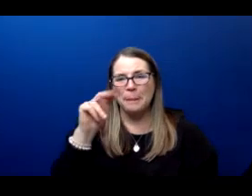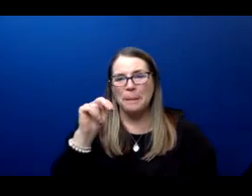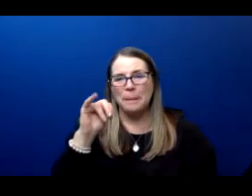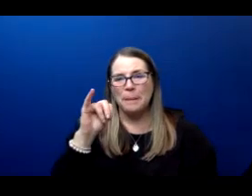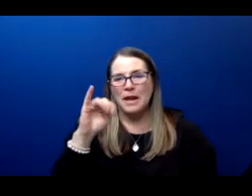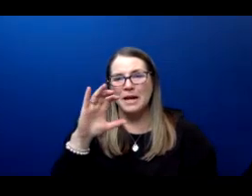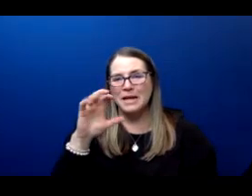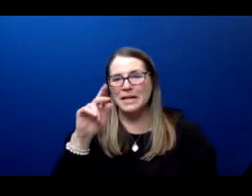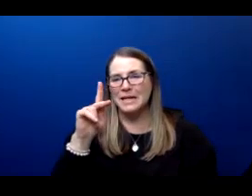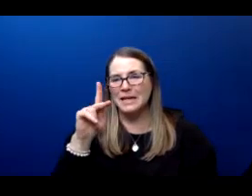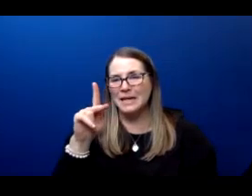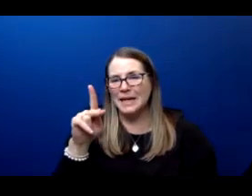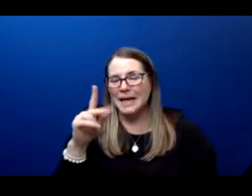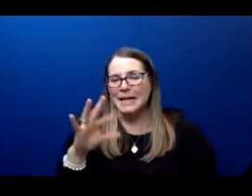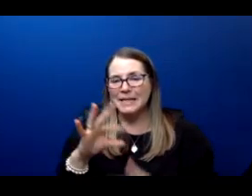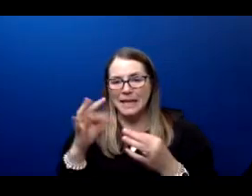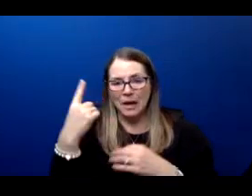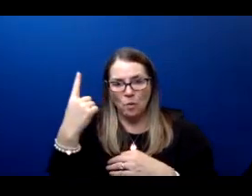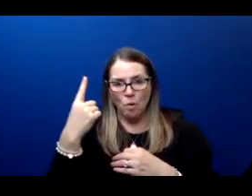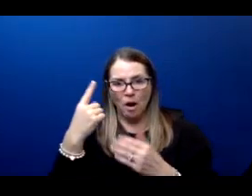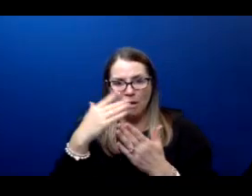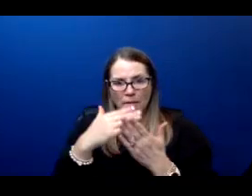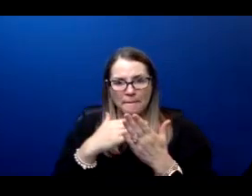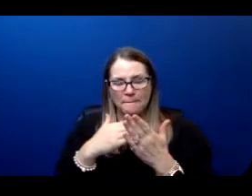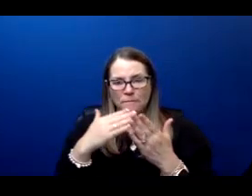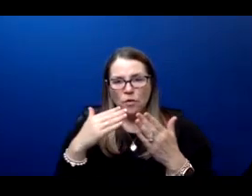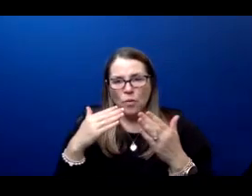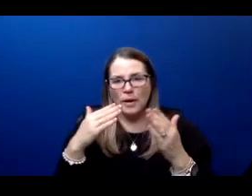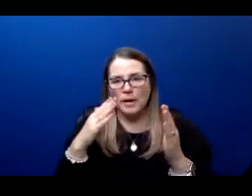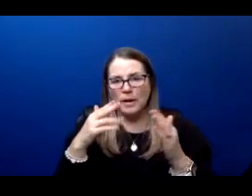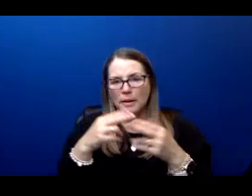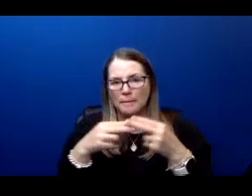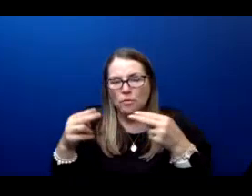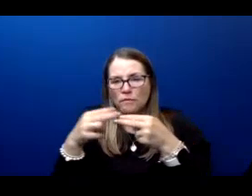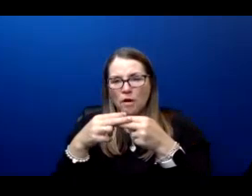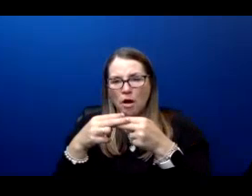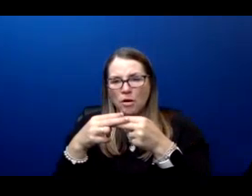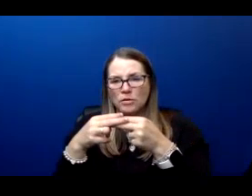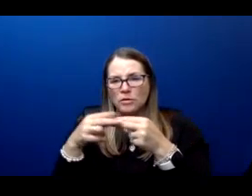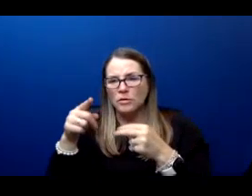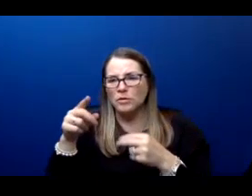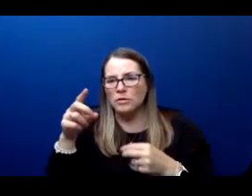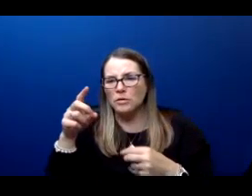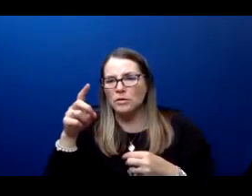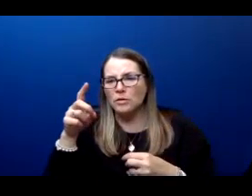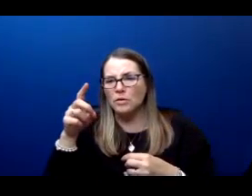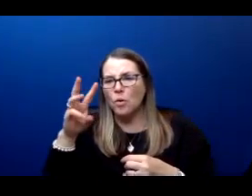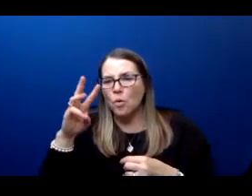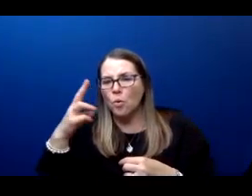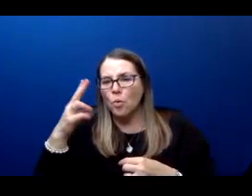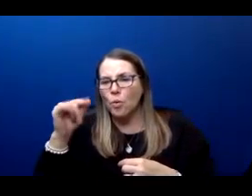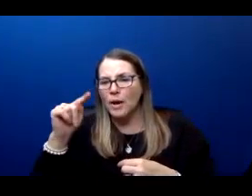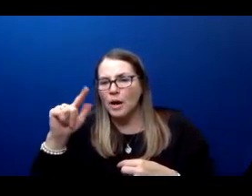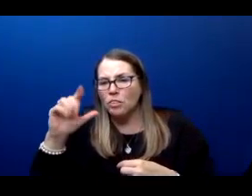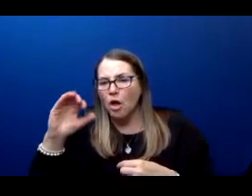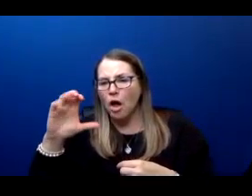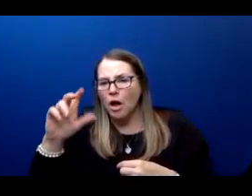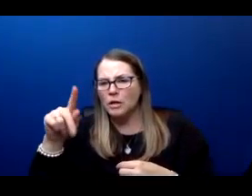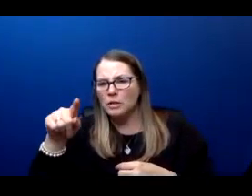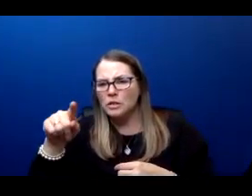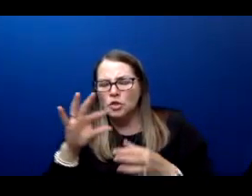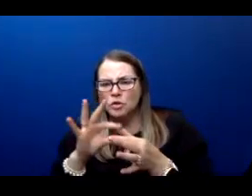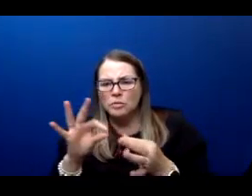Storch. Yes. I just wanted to quickly, before we move on, Reverend Dr. Deborah Whitlock Lax, I know that you mentioned an